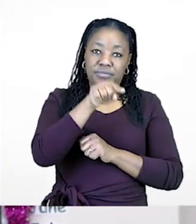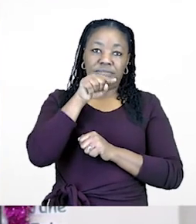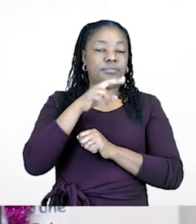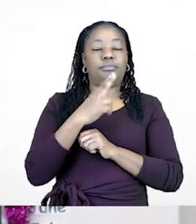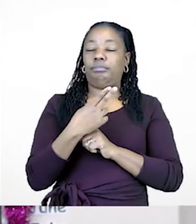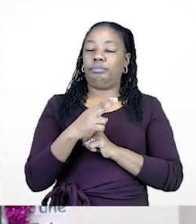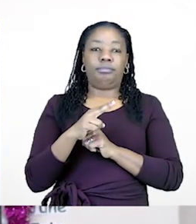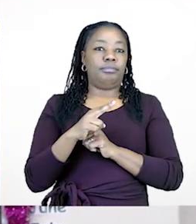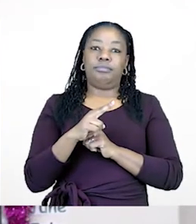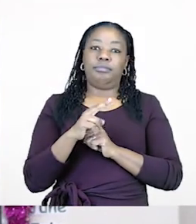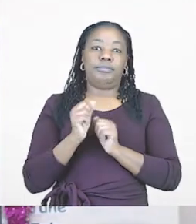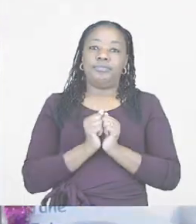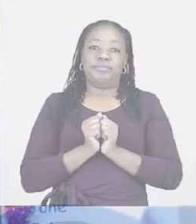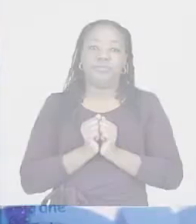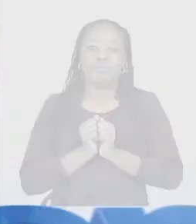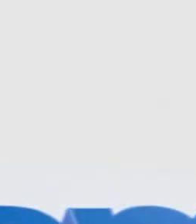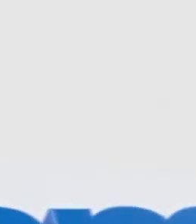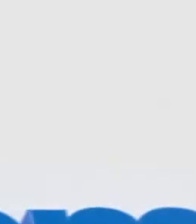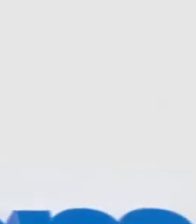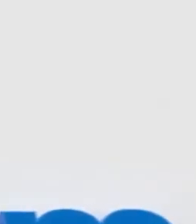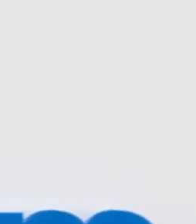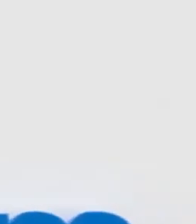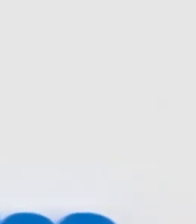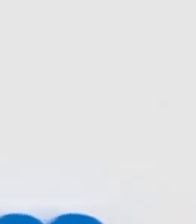letter. Enjoy yourselves.